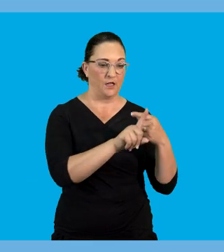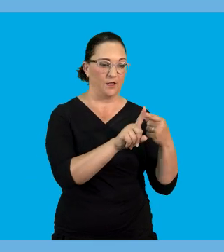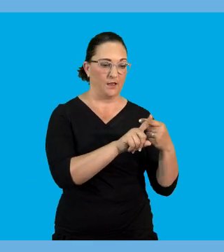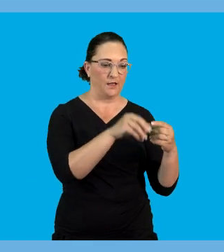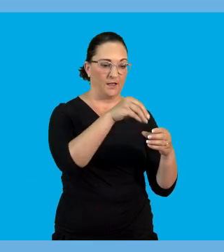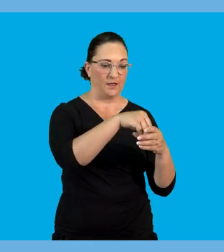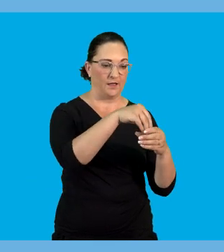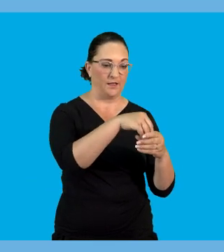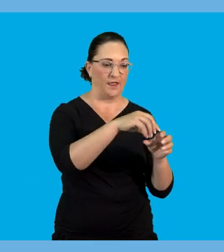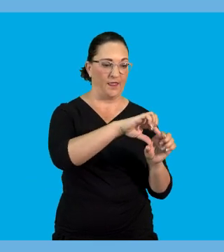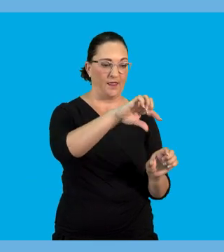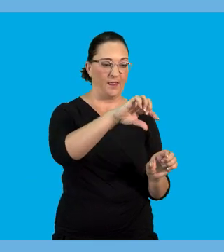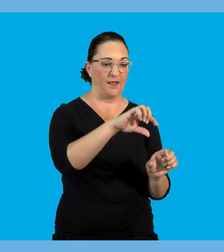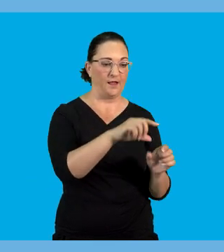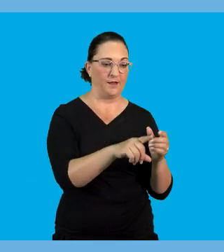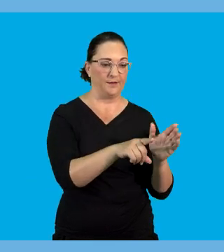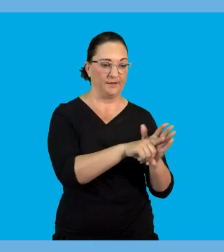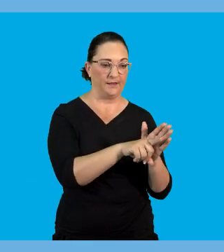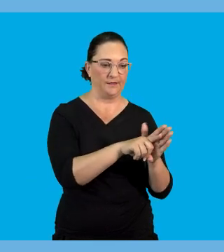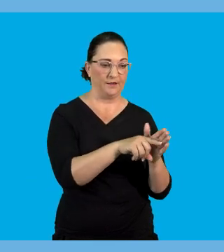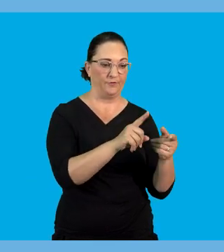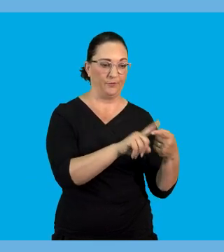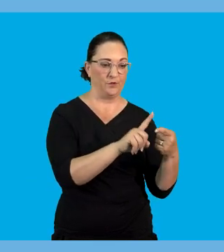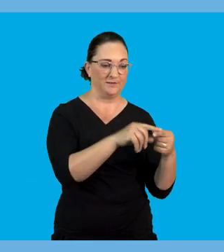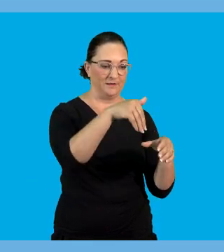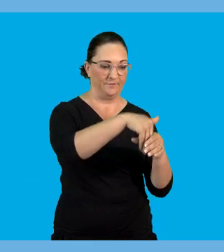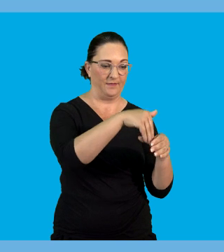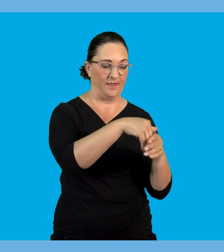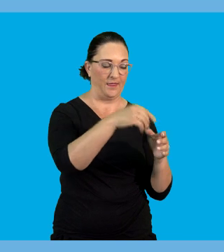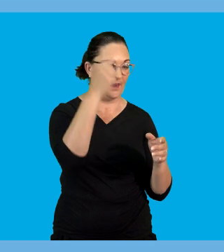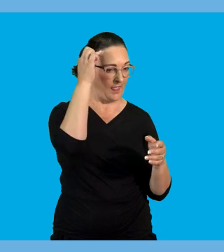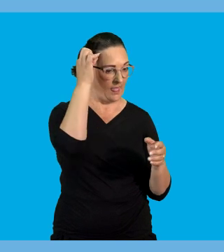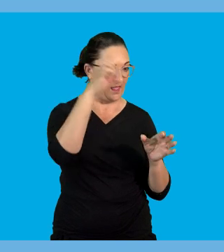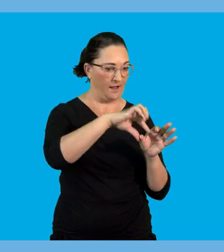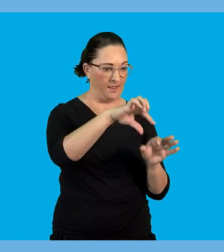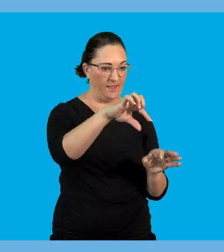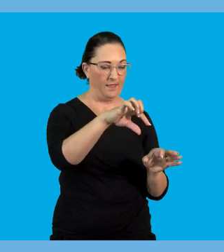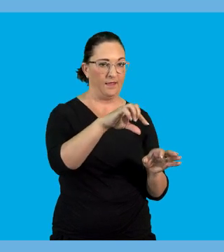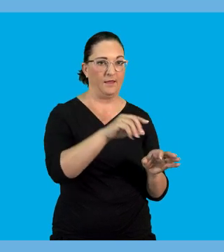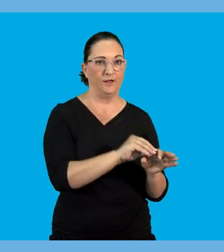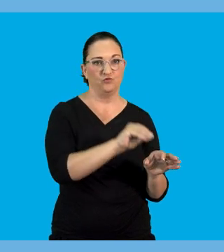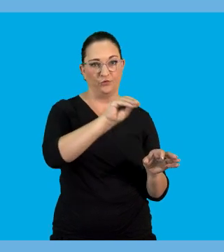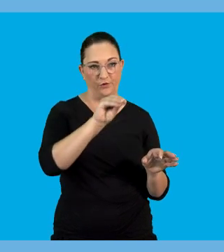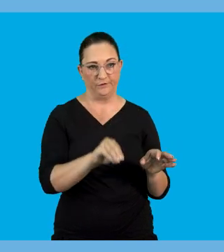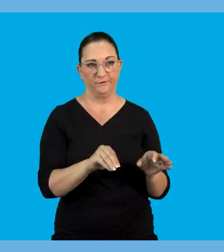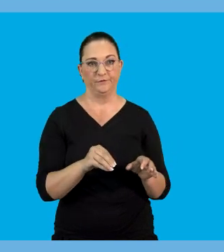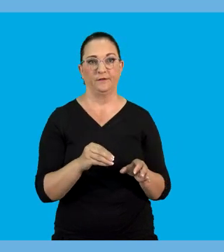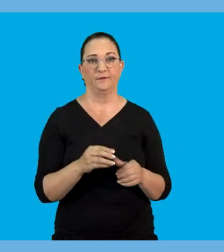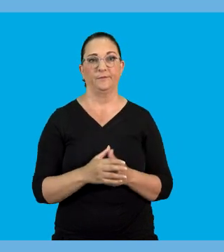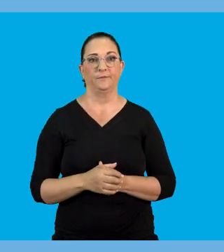transferring its electrons into the comb. So therefore, which object transferred some of its electrons? It was the hair.